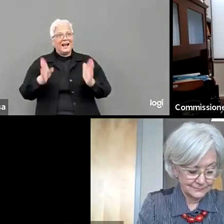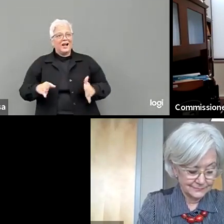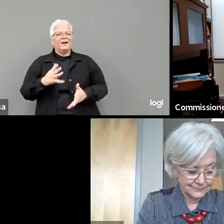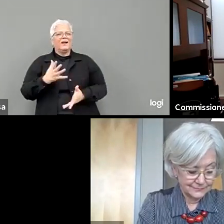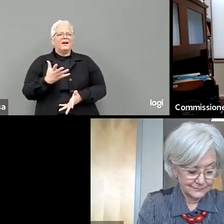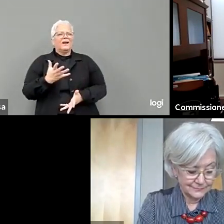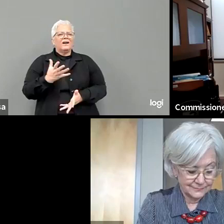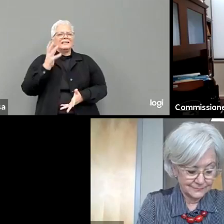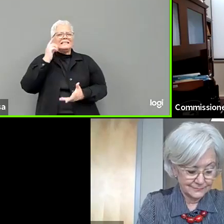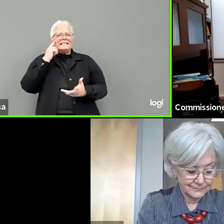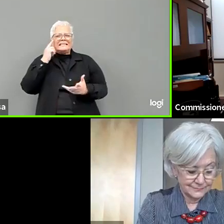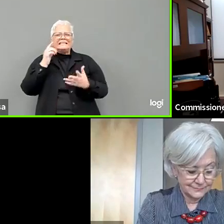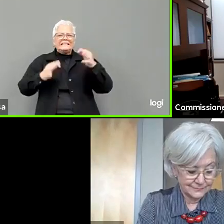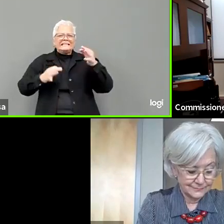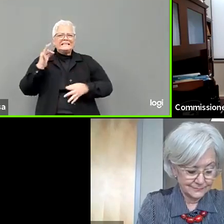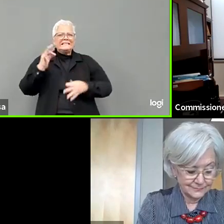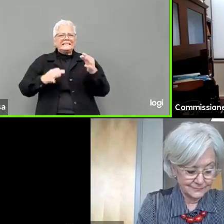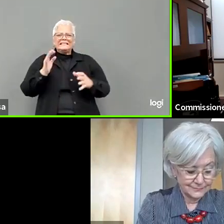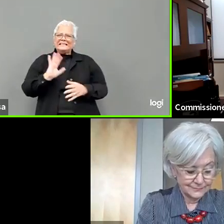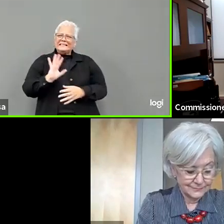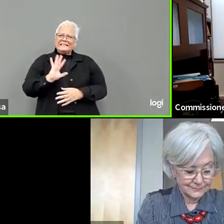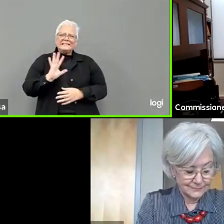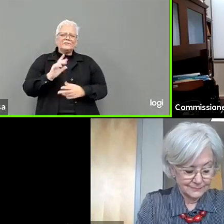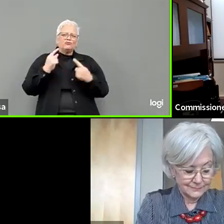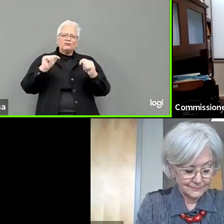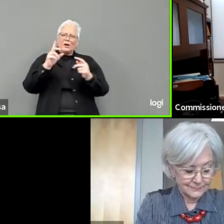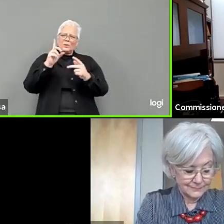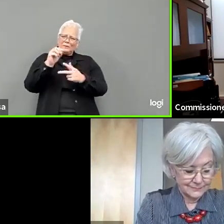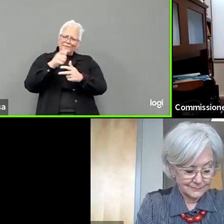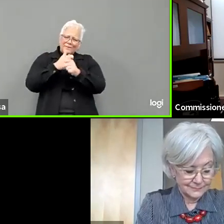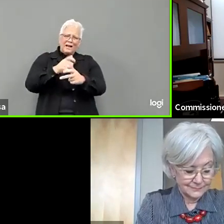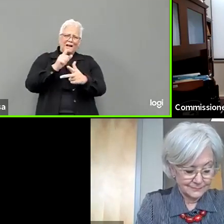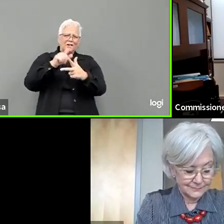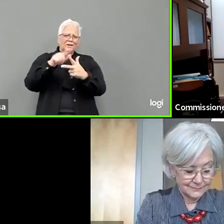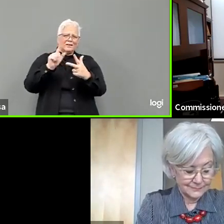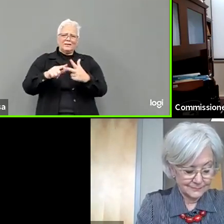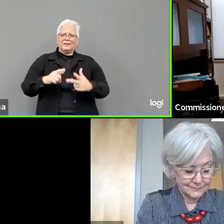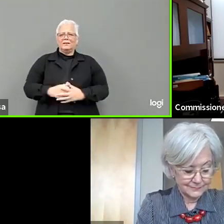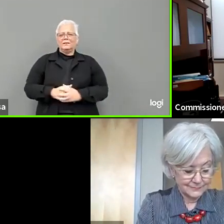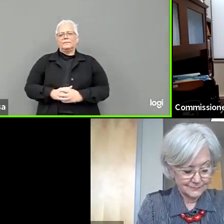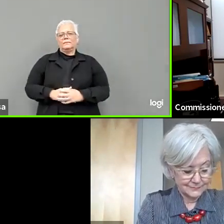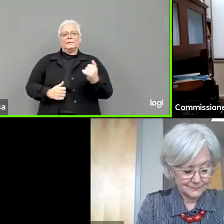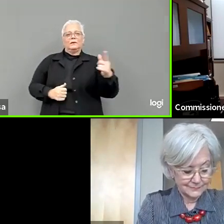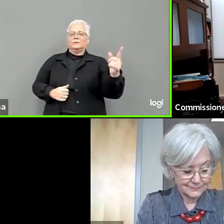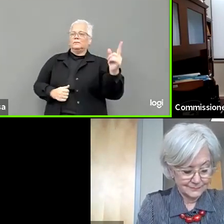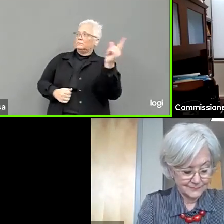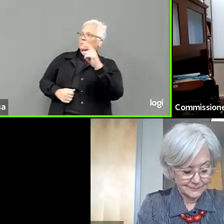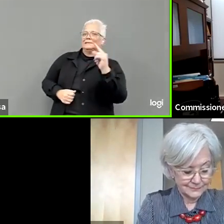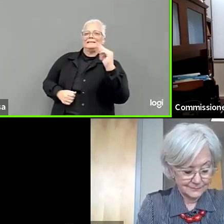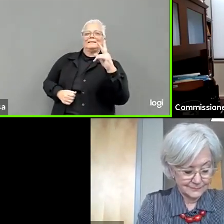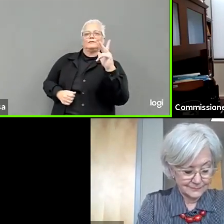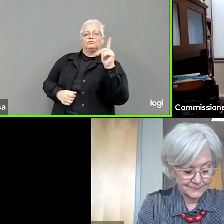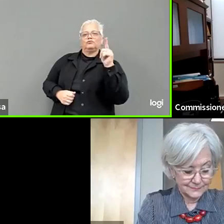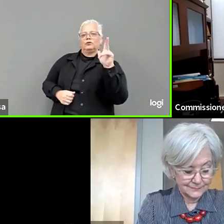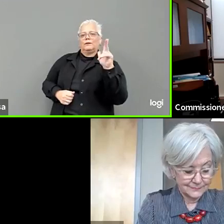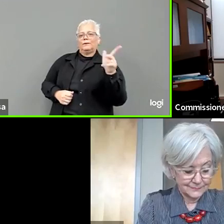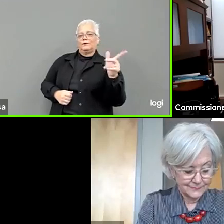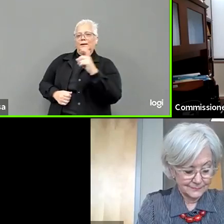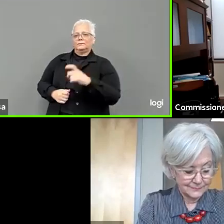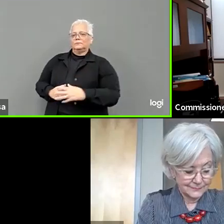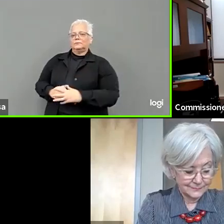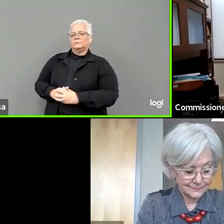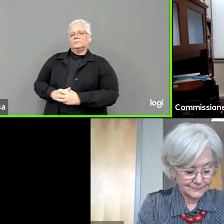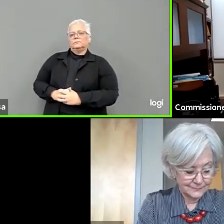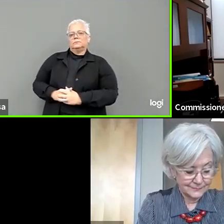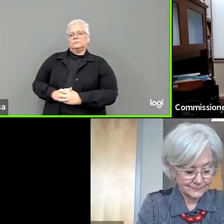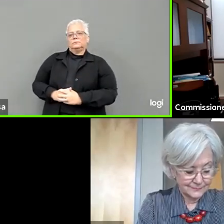recommendation. From Fox 23 for Dr. Dart. The last time we had a media availability, you said you were